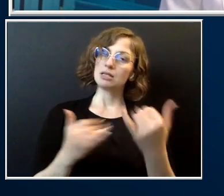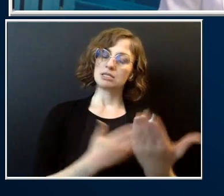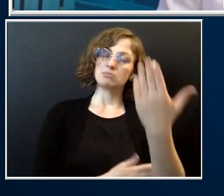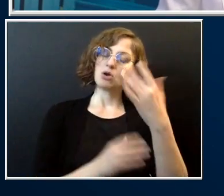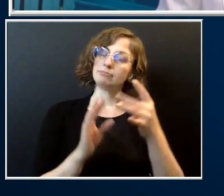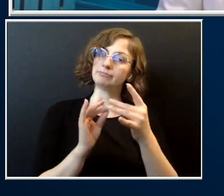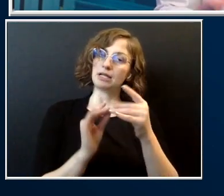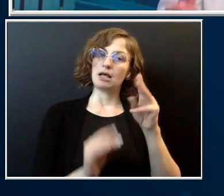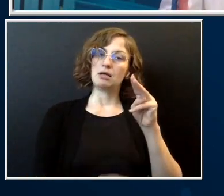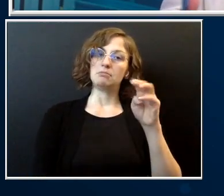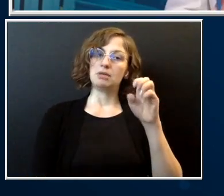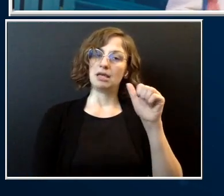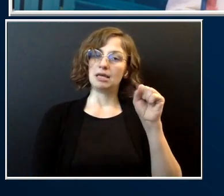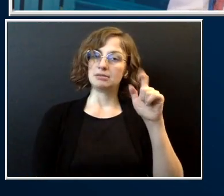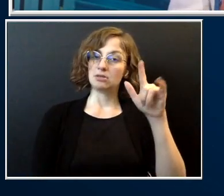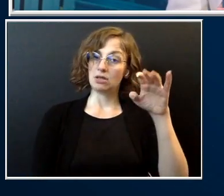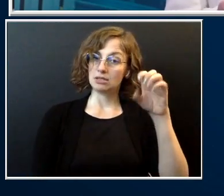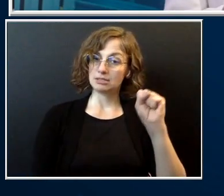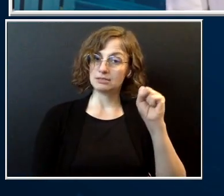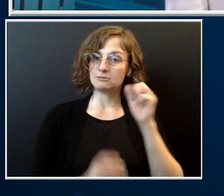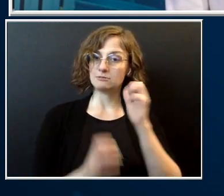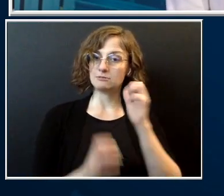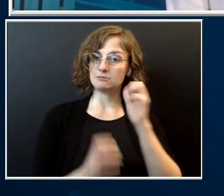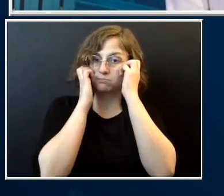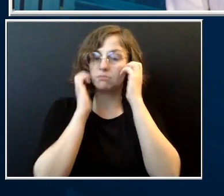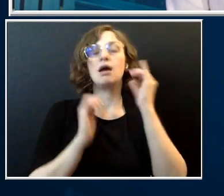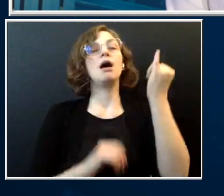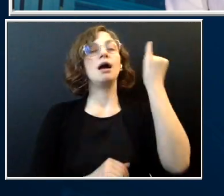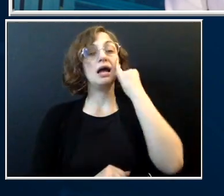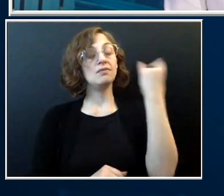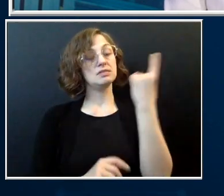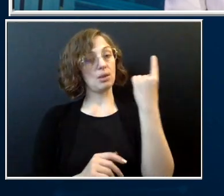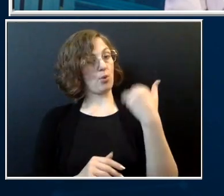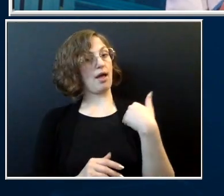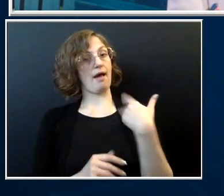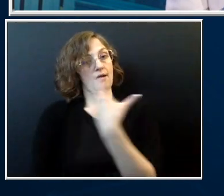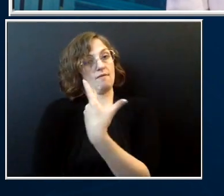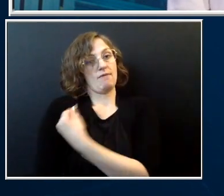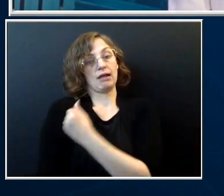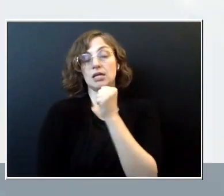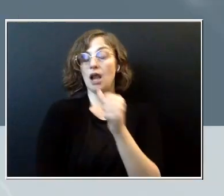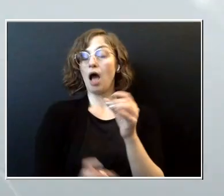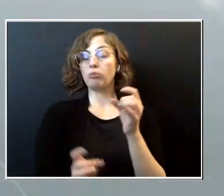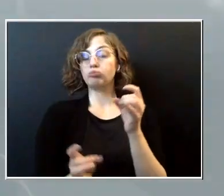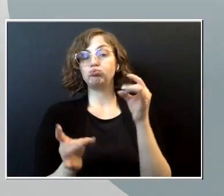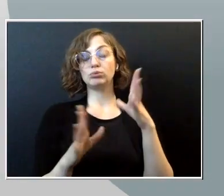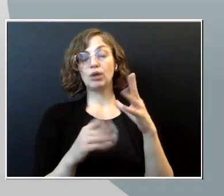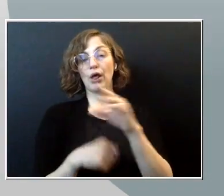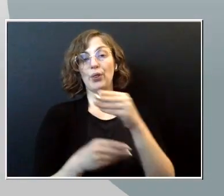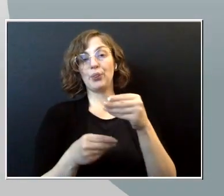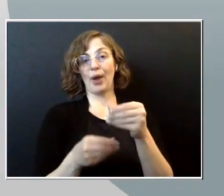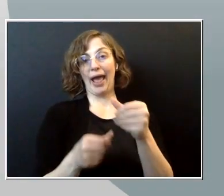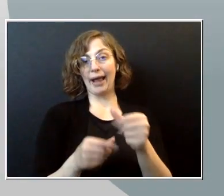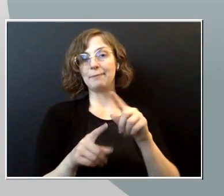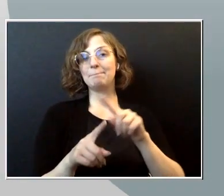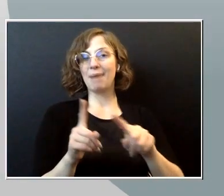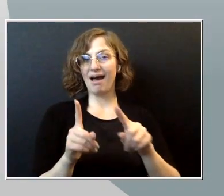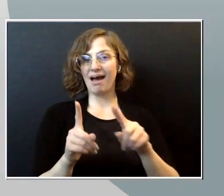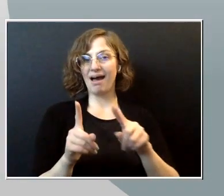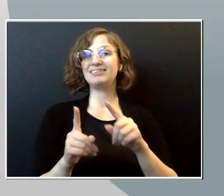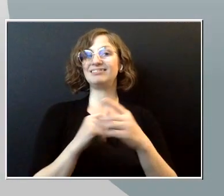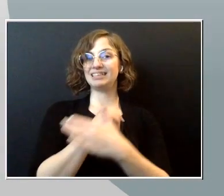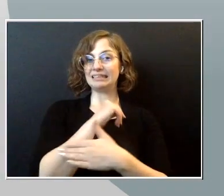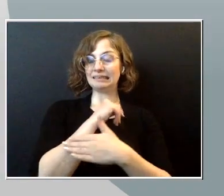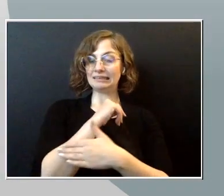vaccinated, it's not a huge threat, but there are several outbreaks around the country, mostly linked to international travel. The measles situation is